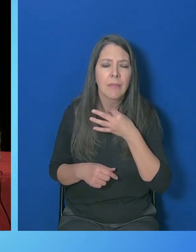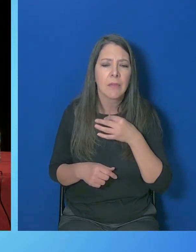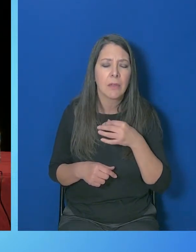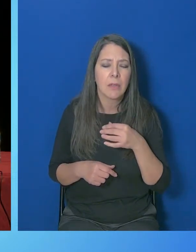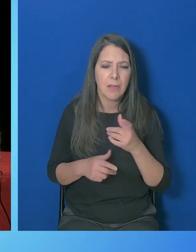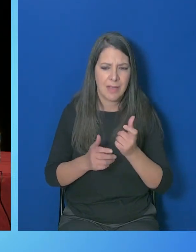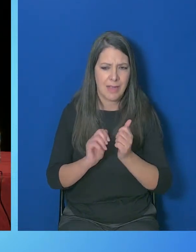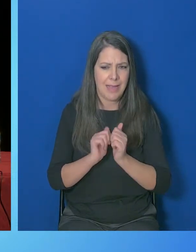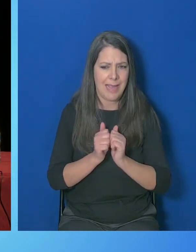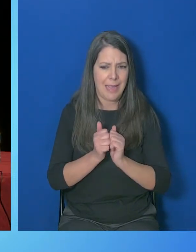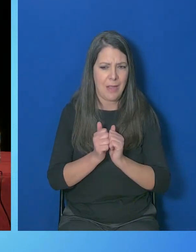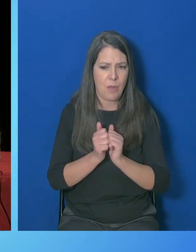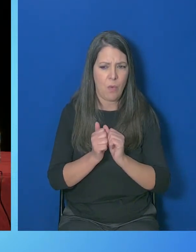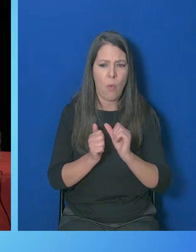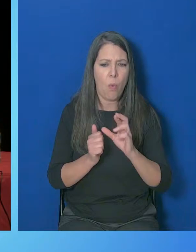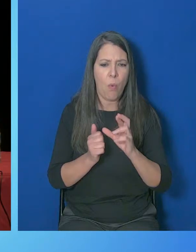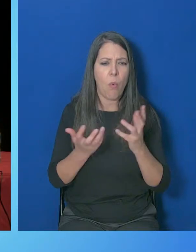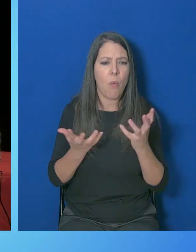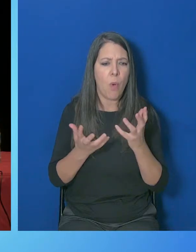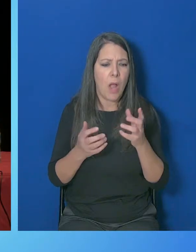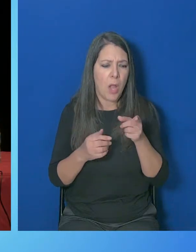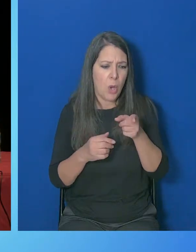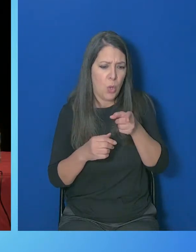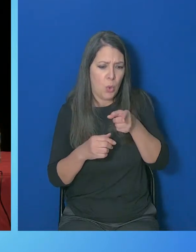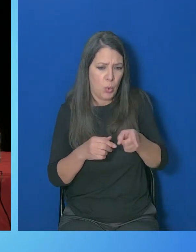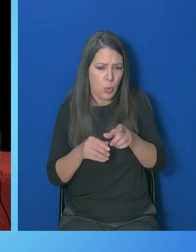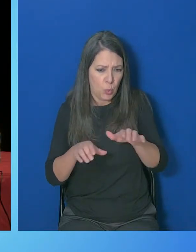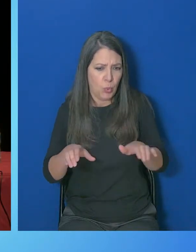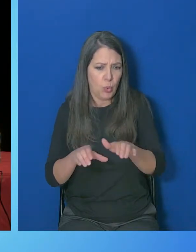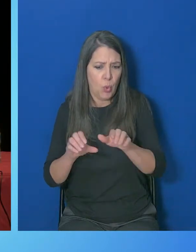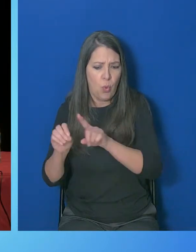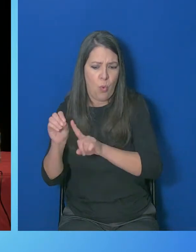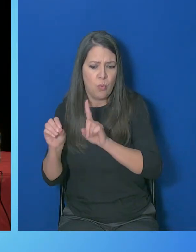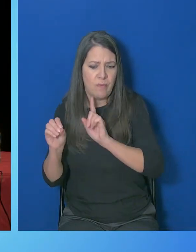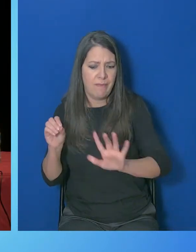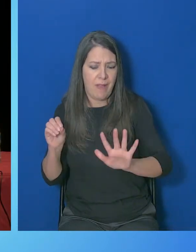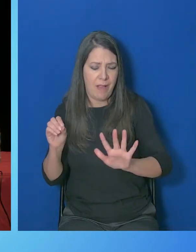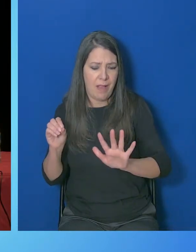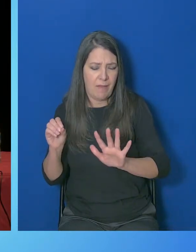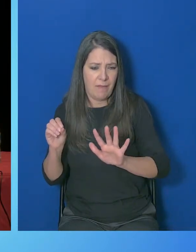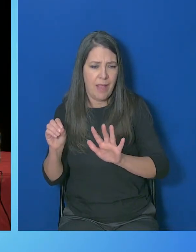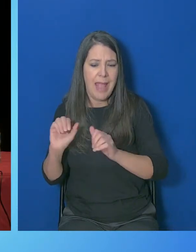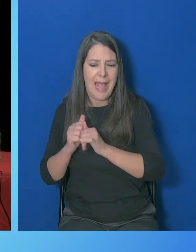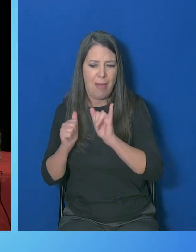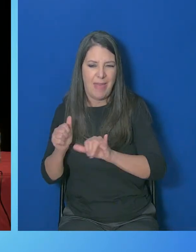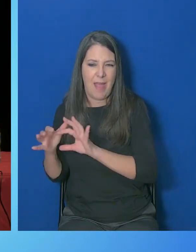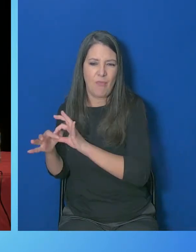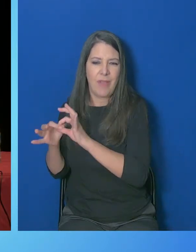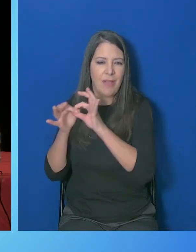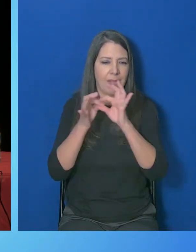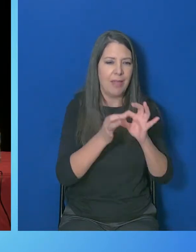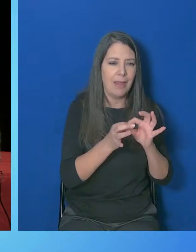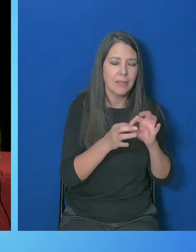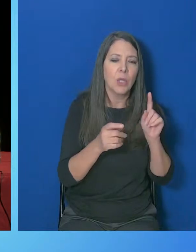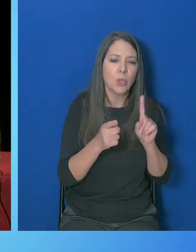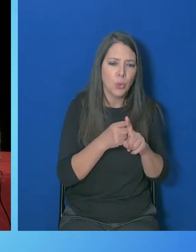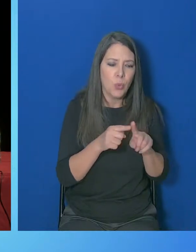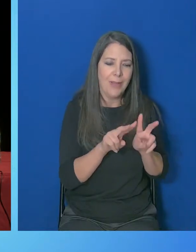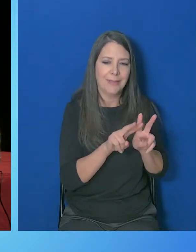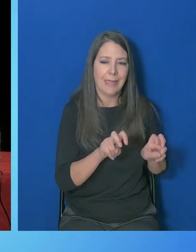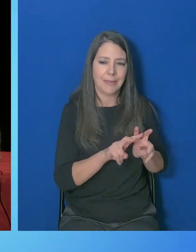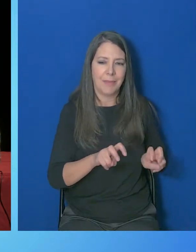are doing in early learning connects with what they're doing from the assessment side. So how do we bridge